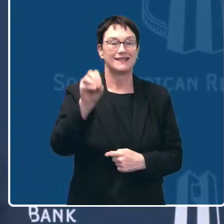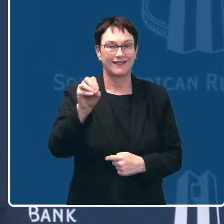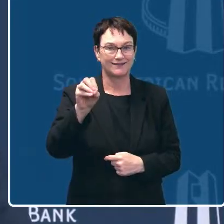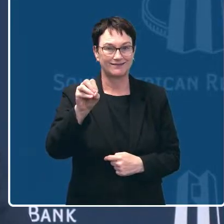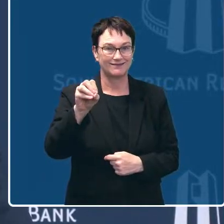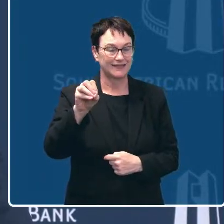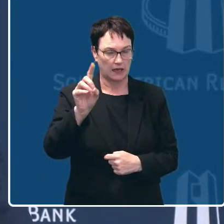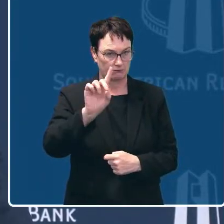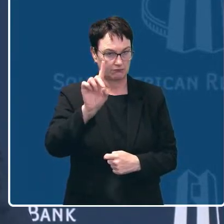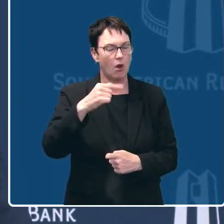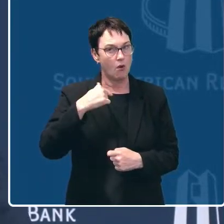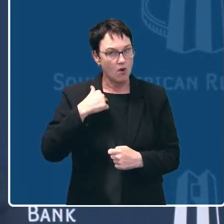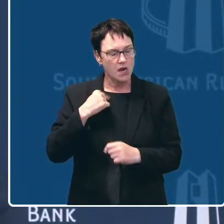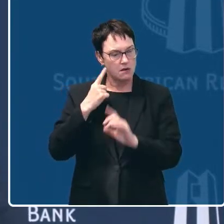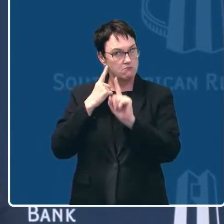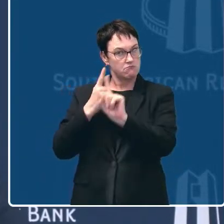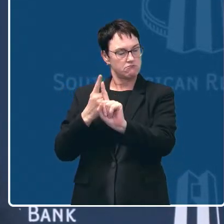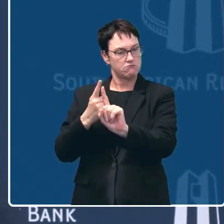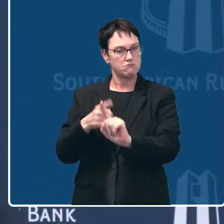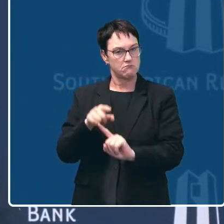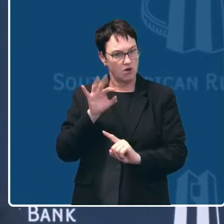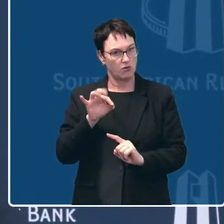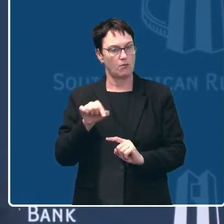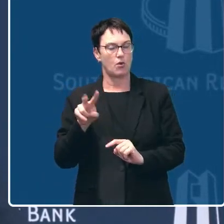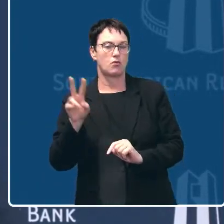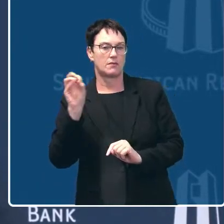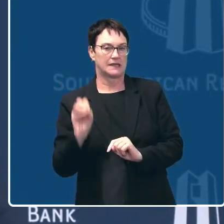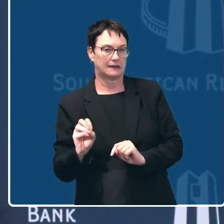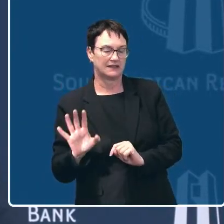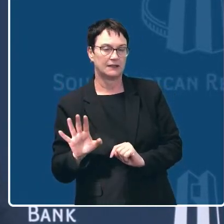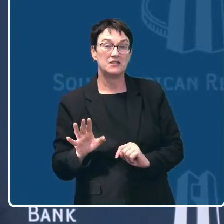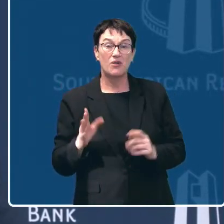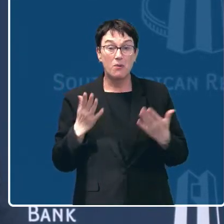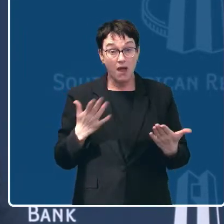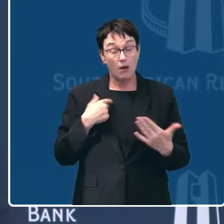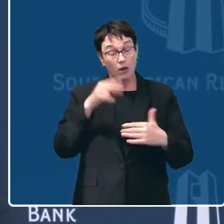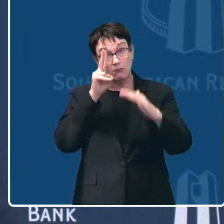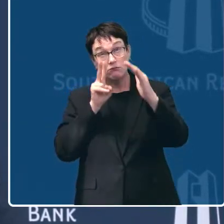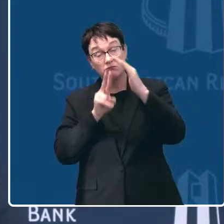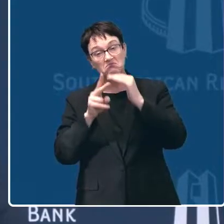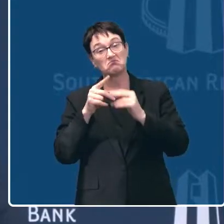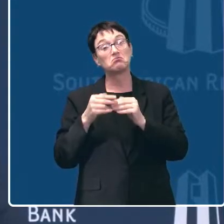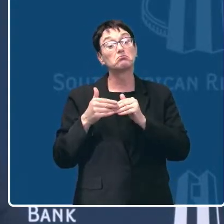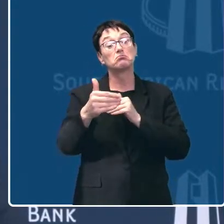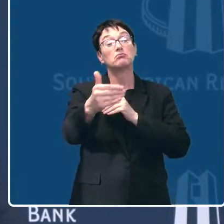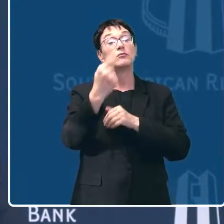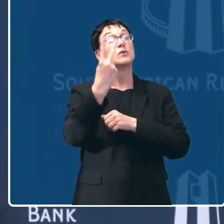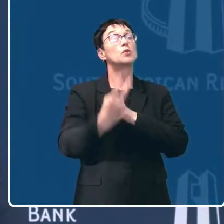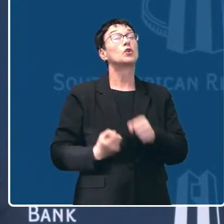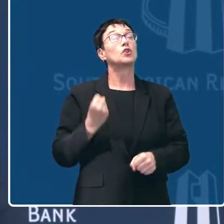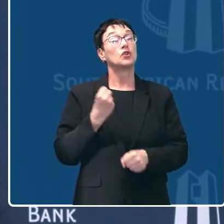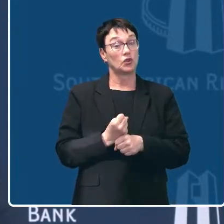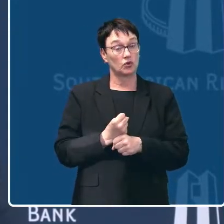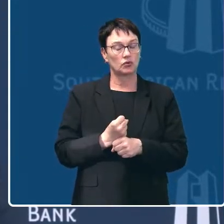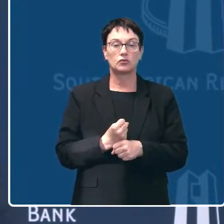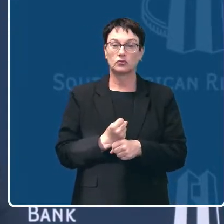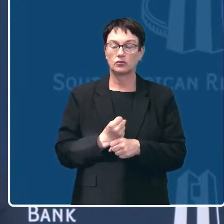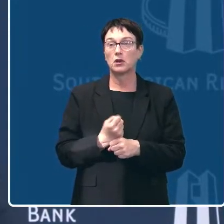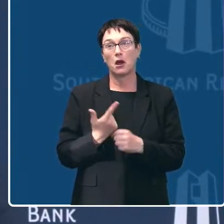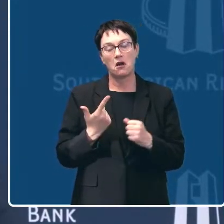have been 3%. And going forward over the next 2 years, inflation is within